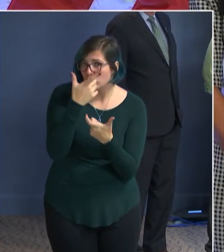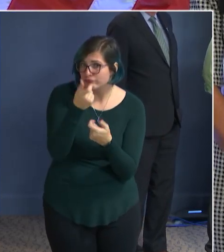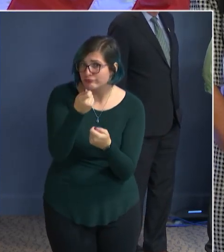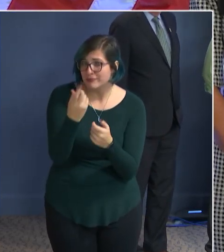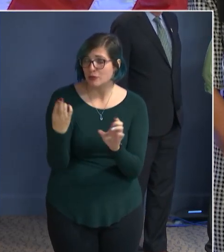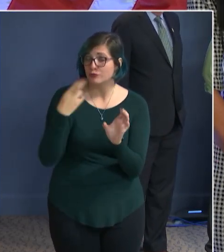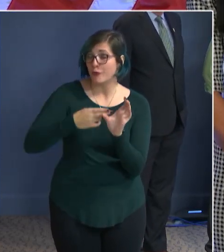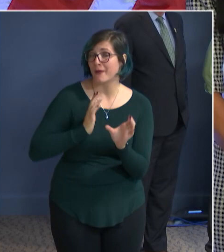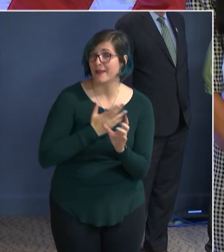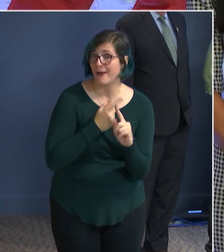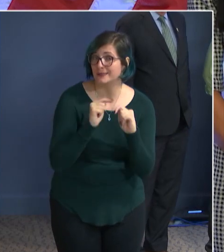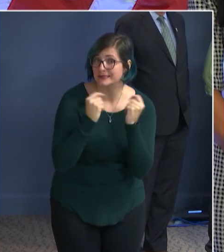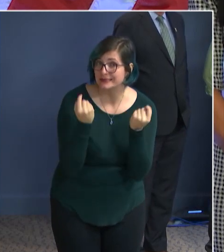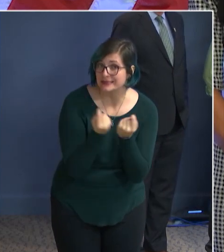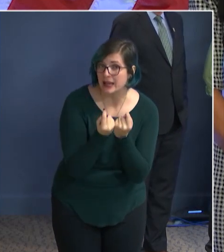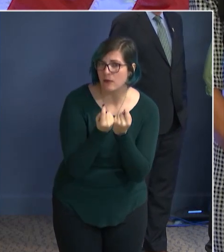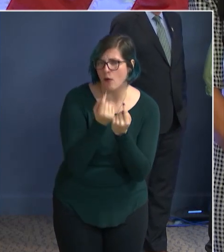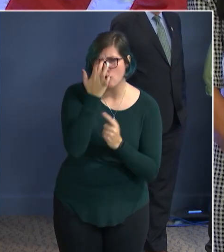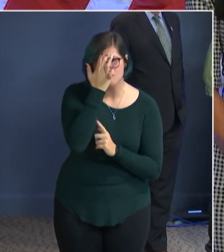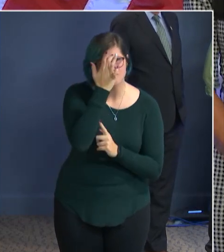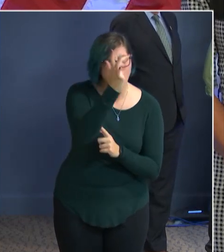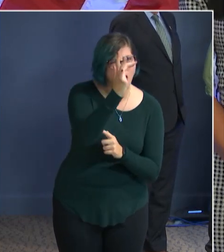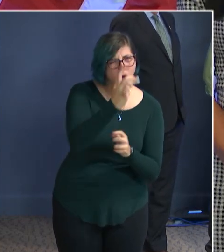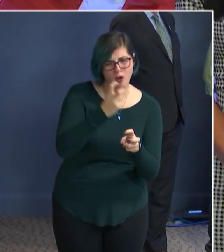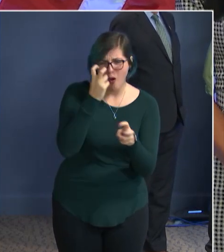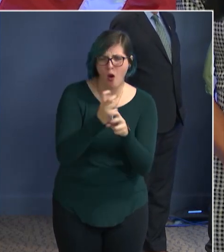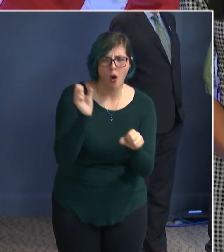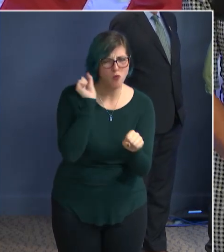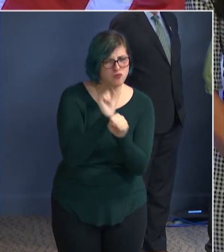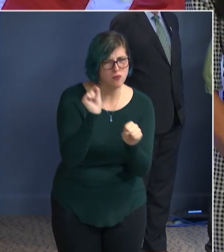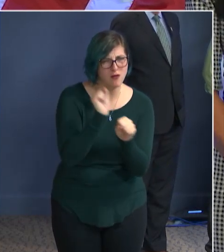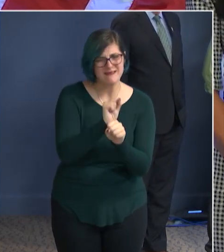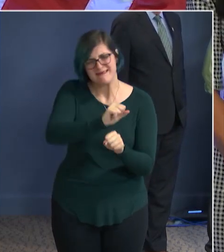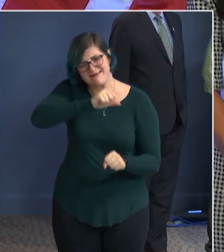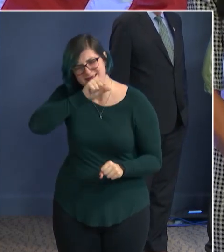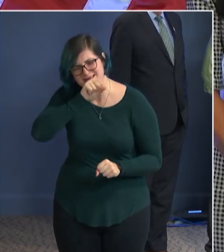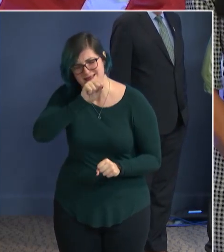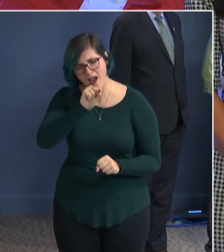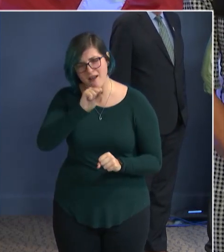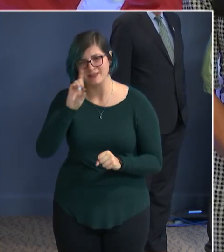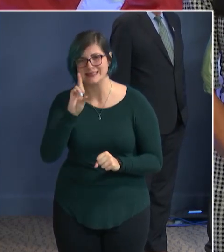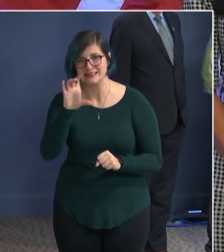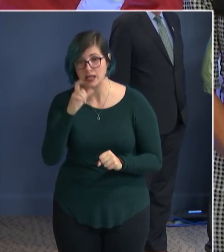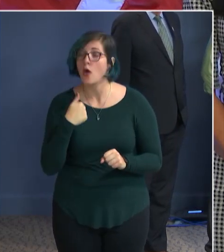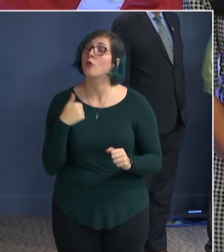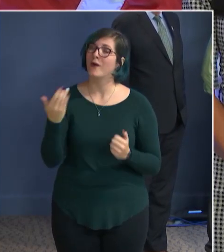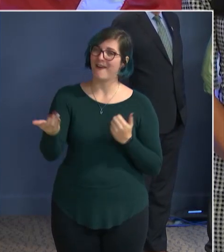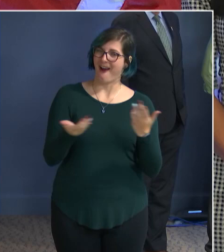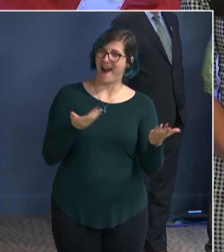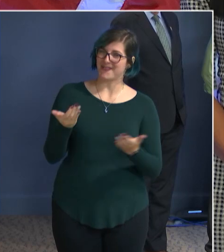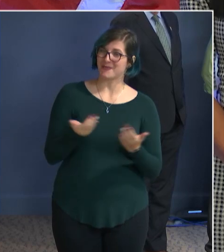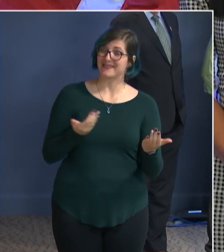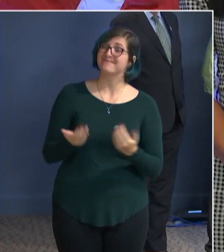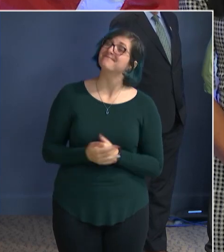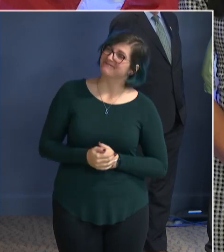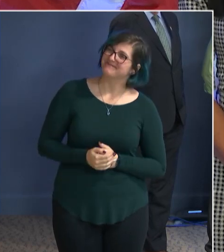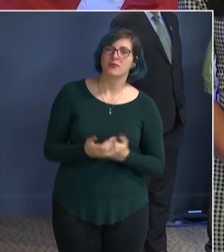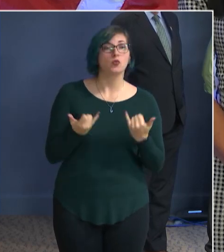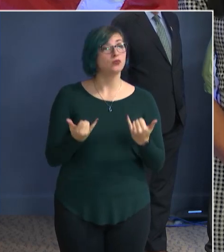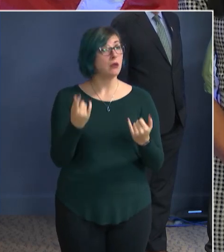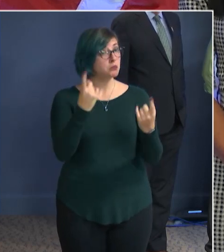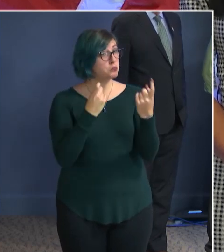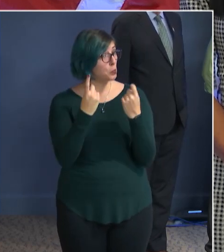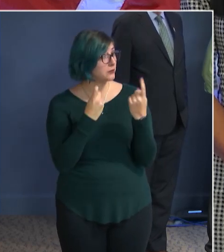team, they are smart, hardworking people that love the district, and we are hiring. So with that, I'll take any